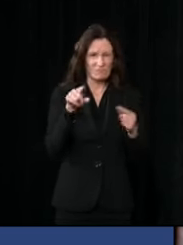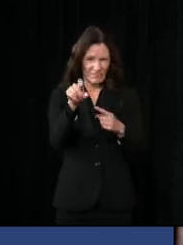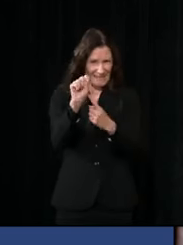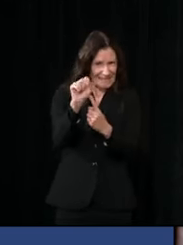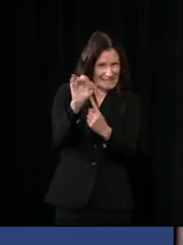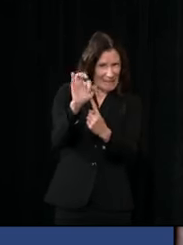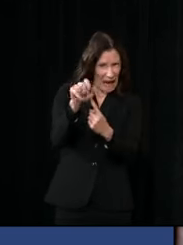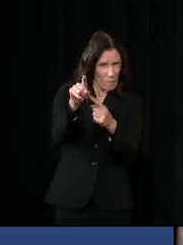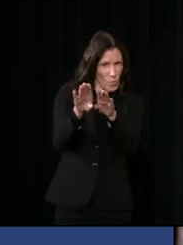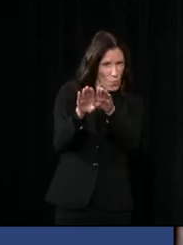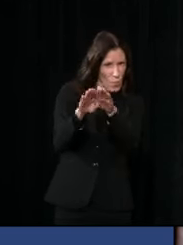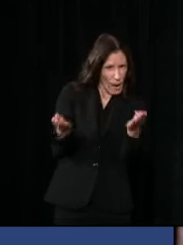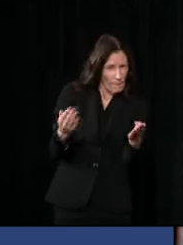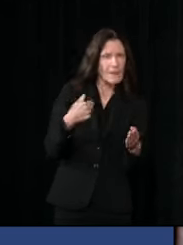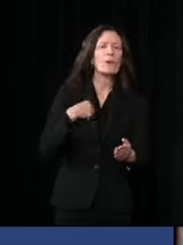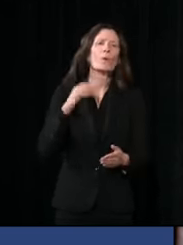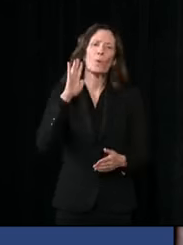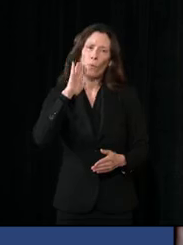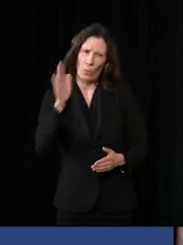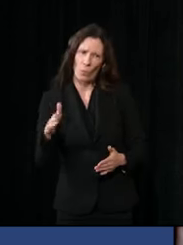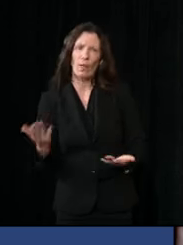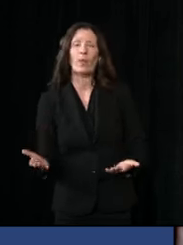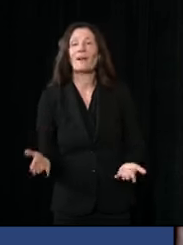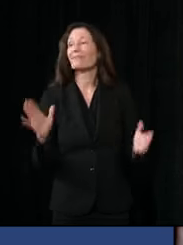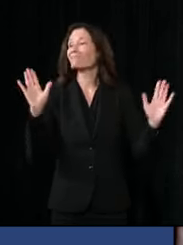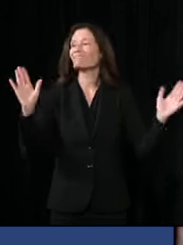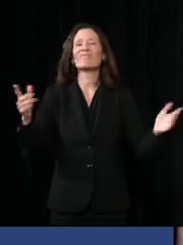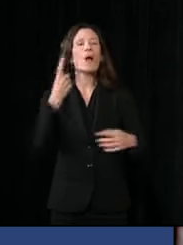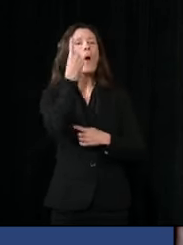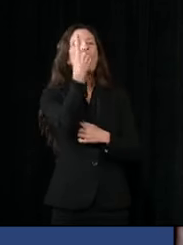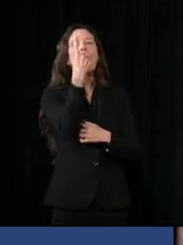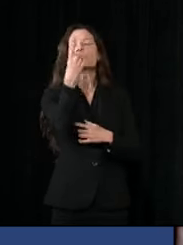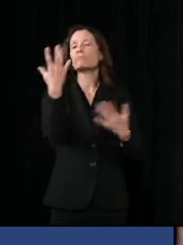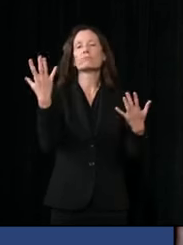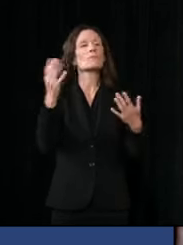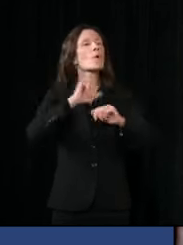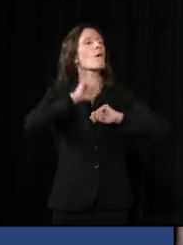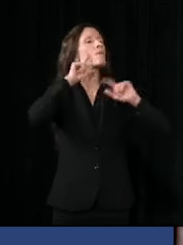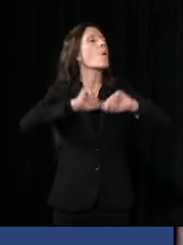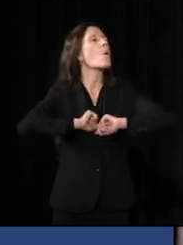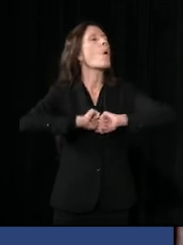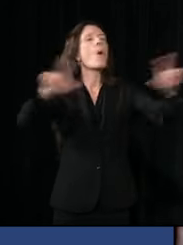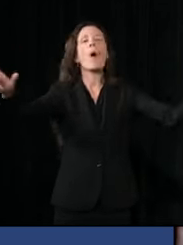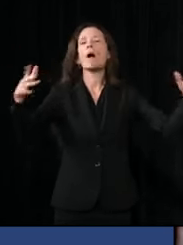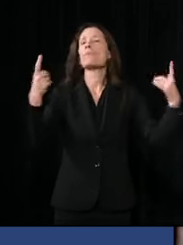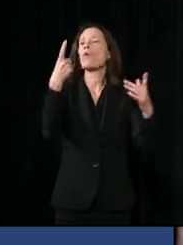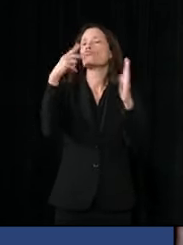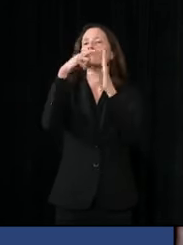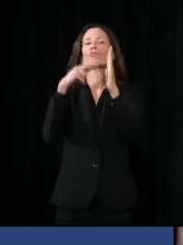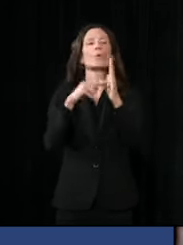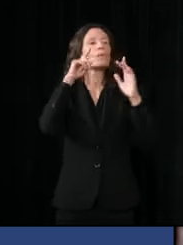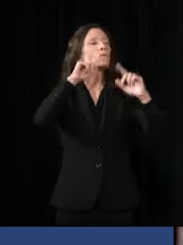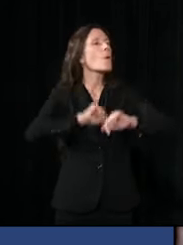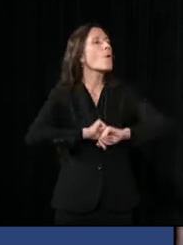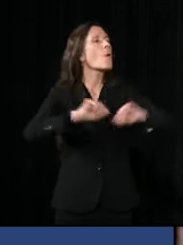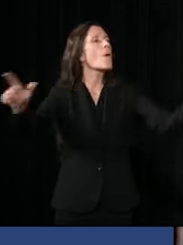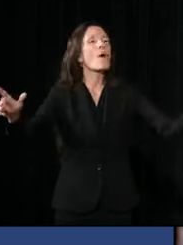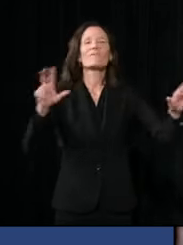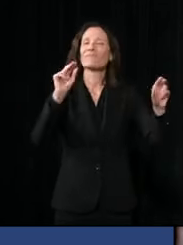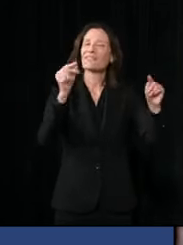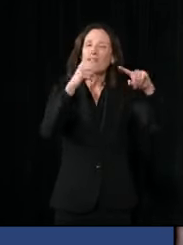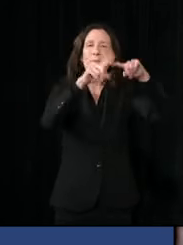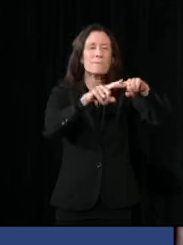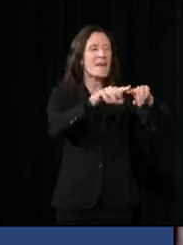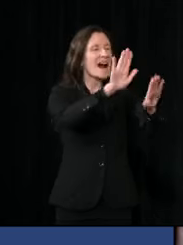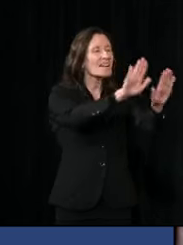one ideology that can solve all of our problems ahead on the road to recovery. But I am offering the framework of a